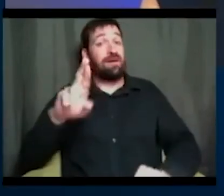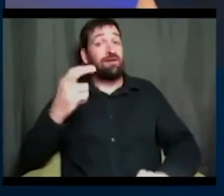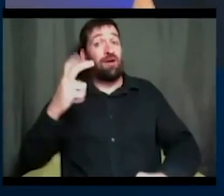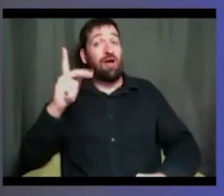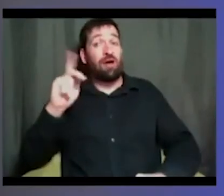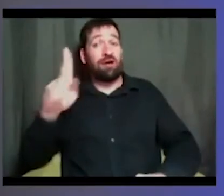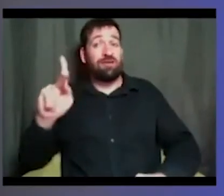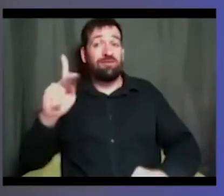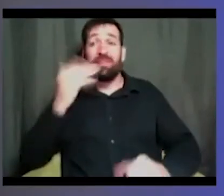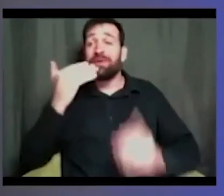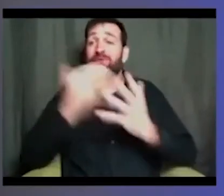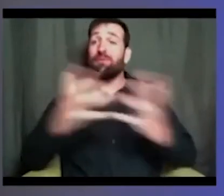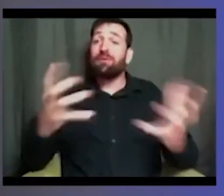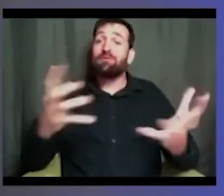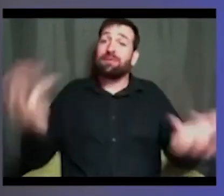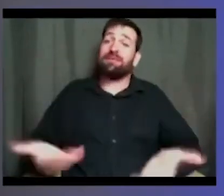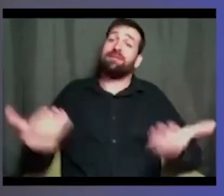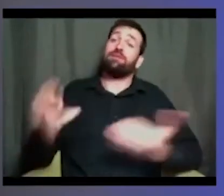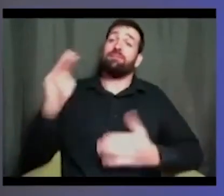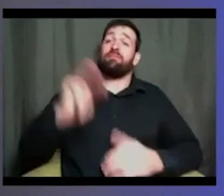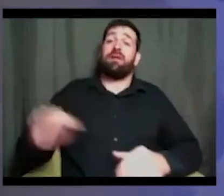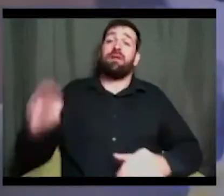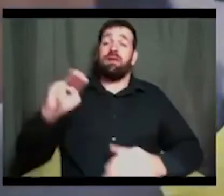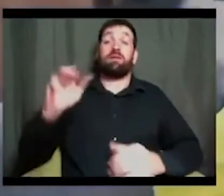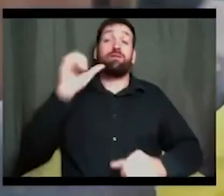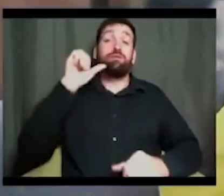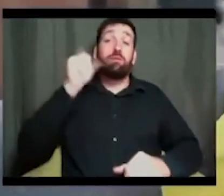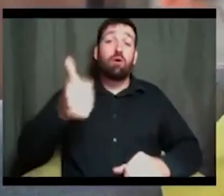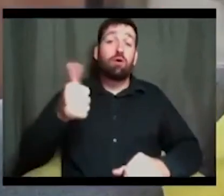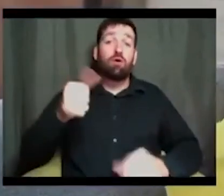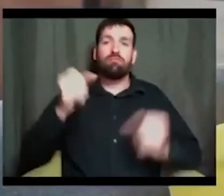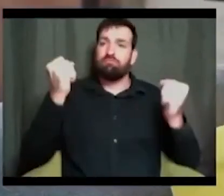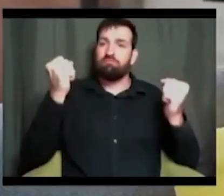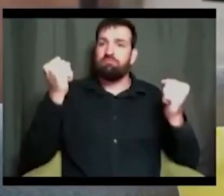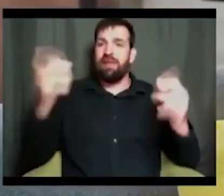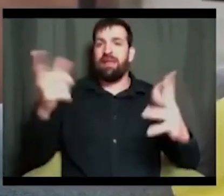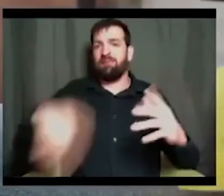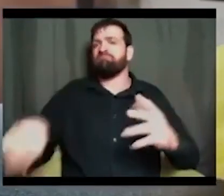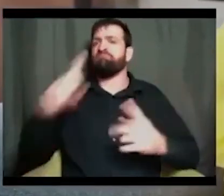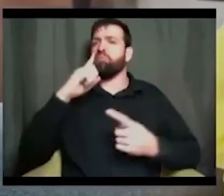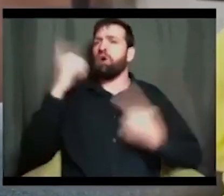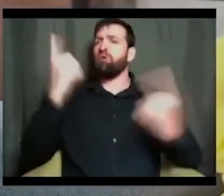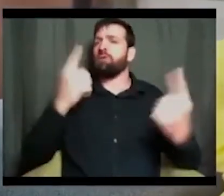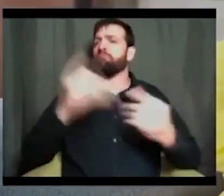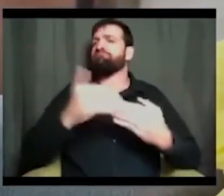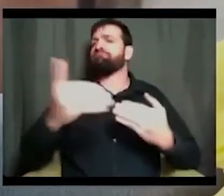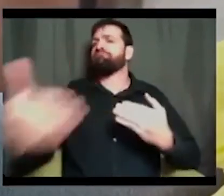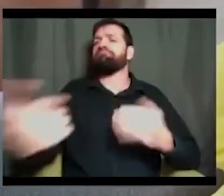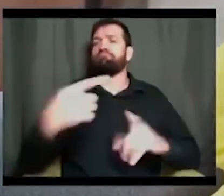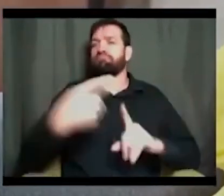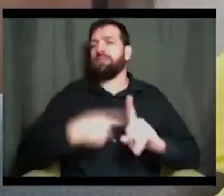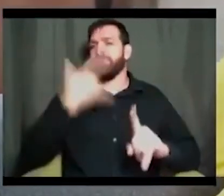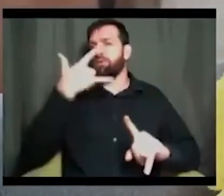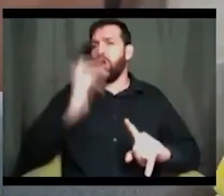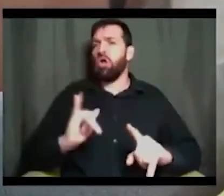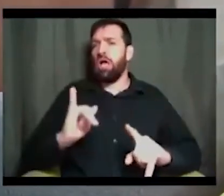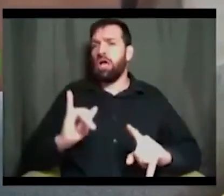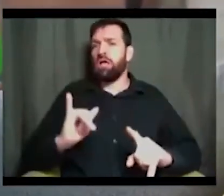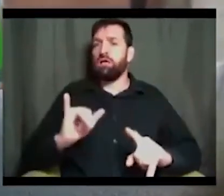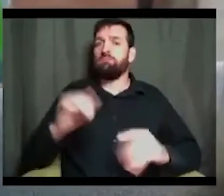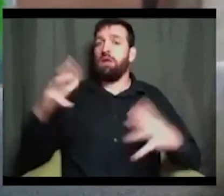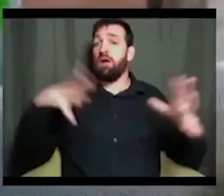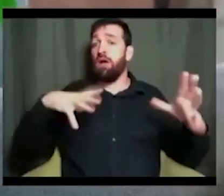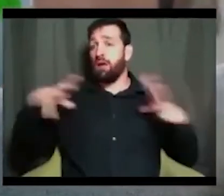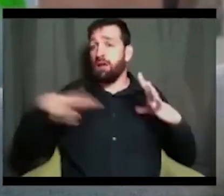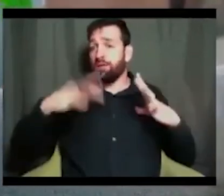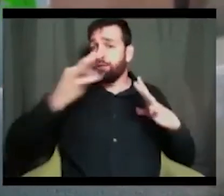all for being with us on this Monday. Coming up tomorrow, many are wondering what the next few months will look like across the region as the holidays kick in and people